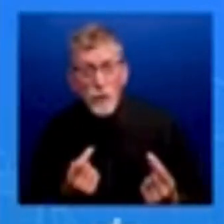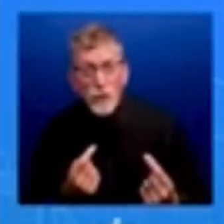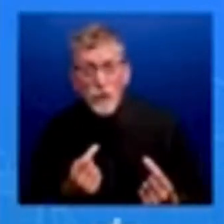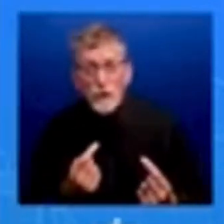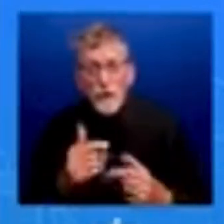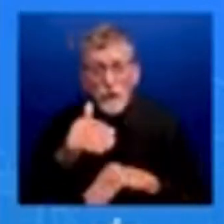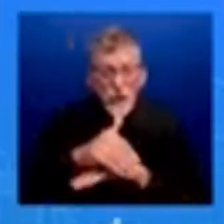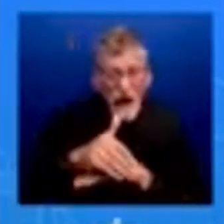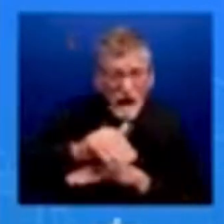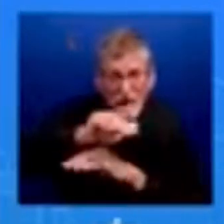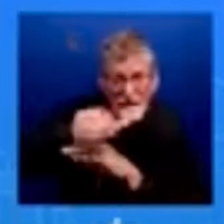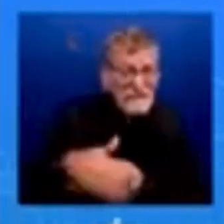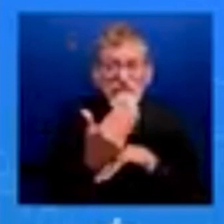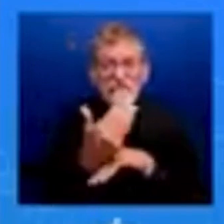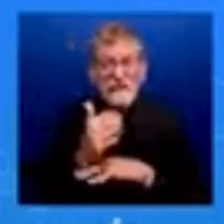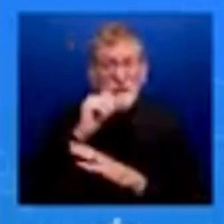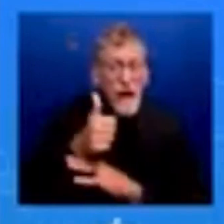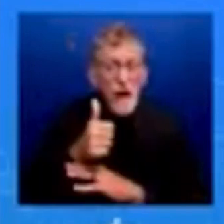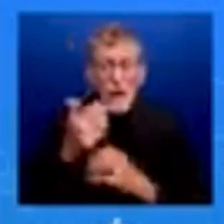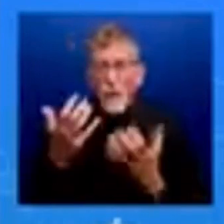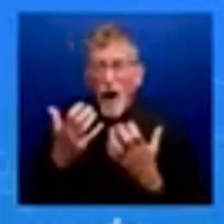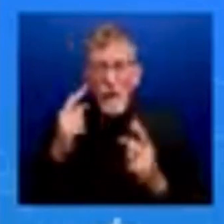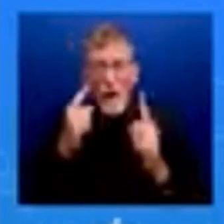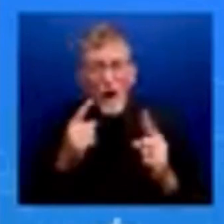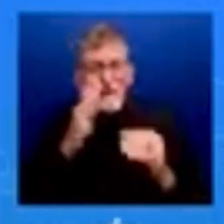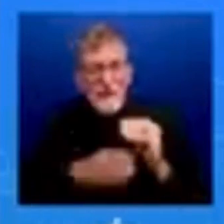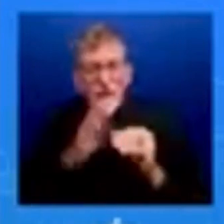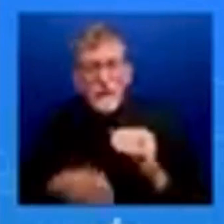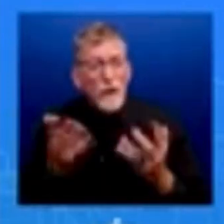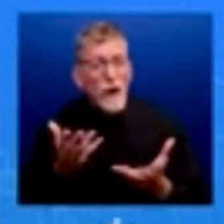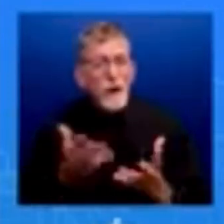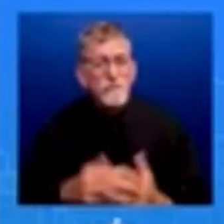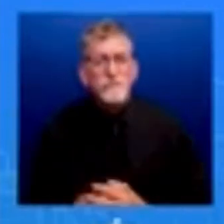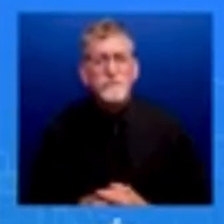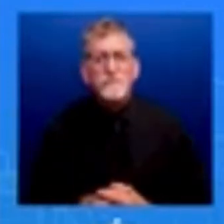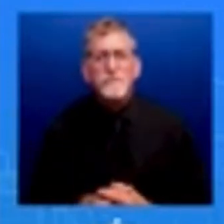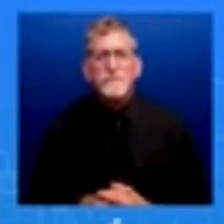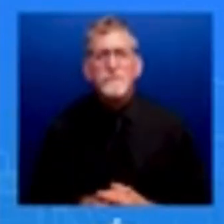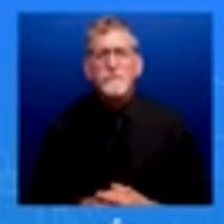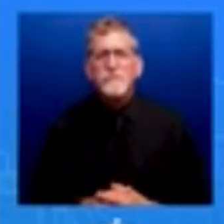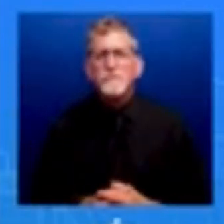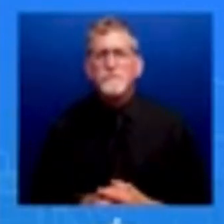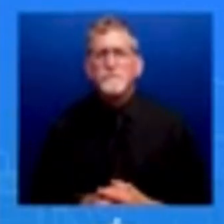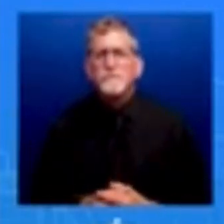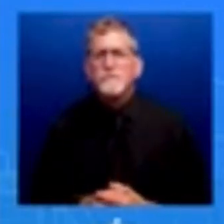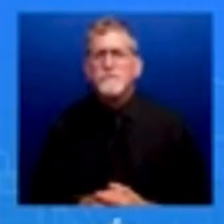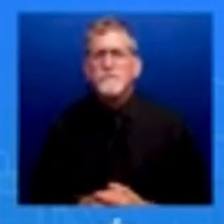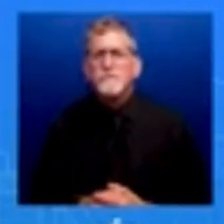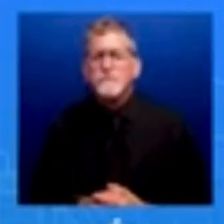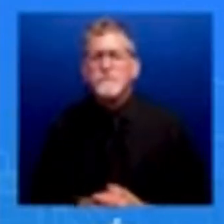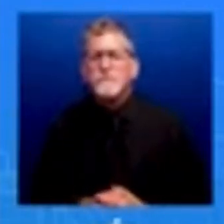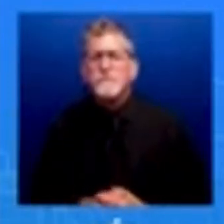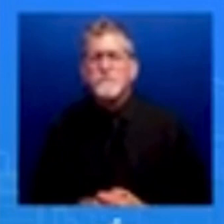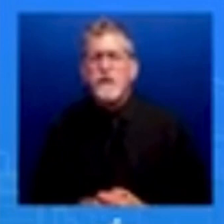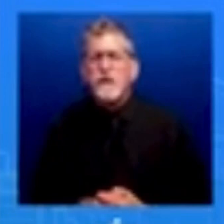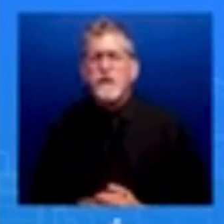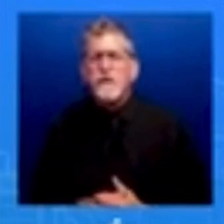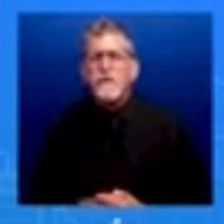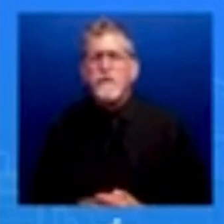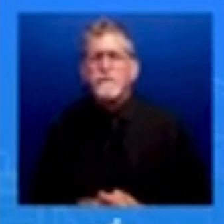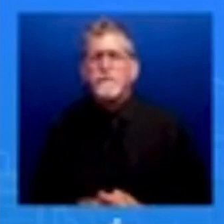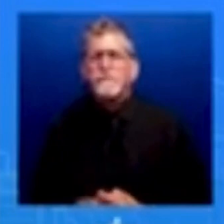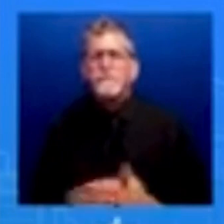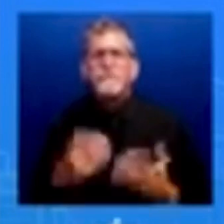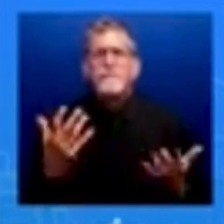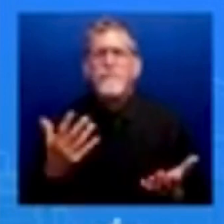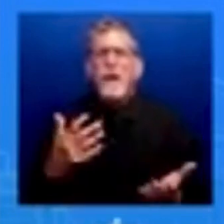look, more broadly, and I've stated this many times before, when it comes to bipartisanship and working with Congress in a